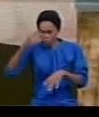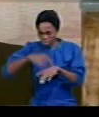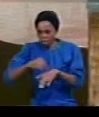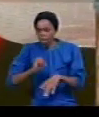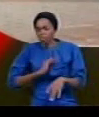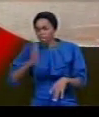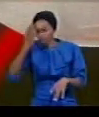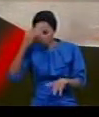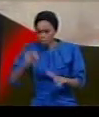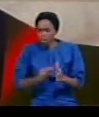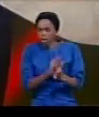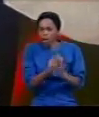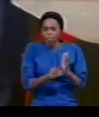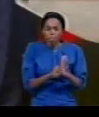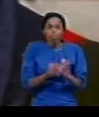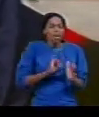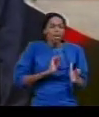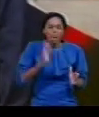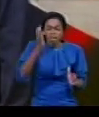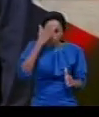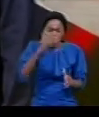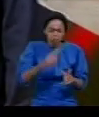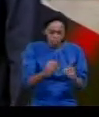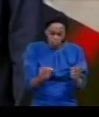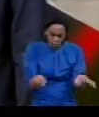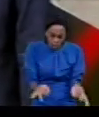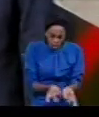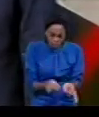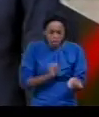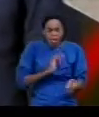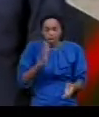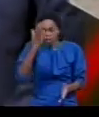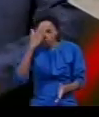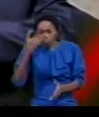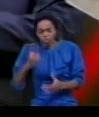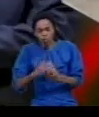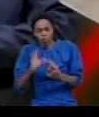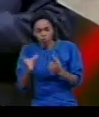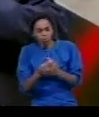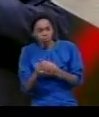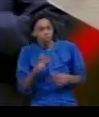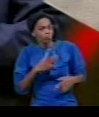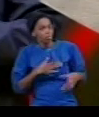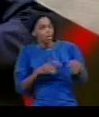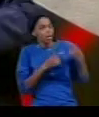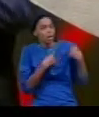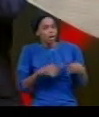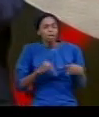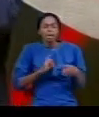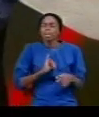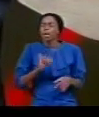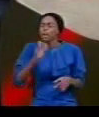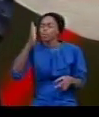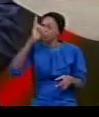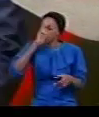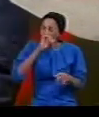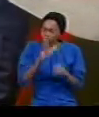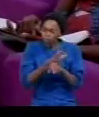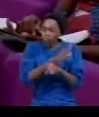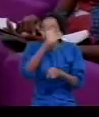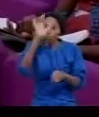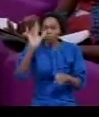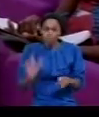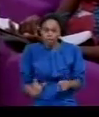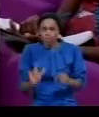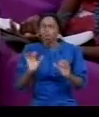the hour, I know the place, and I know the condition of my heart, and I fully surrendered